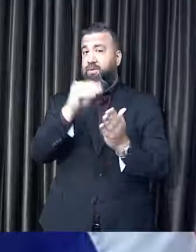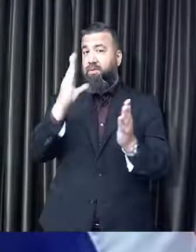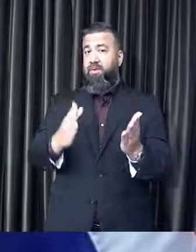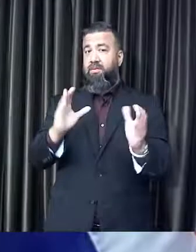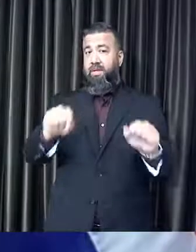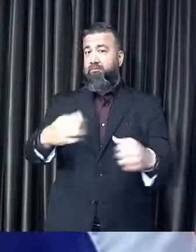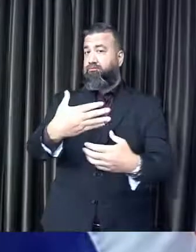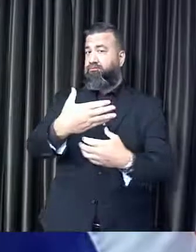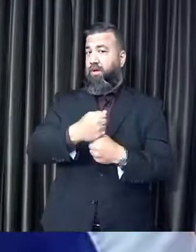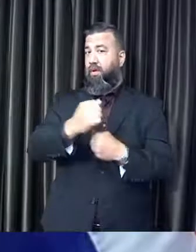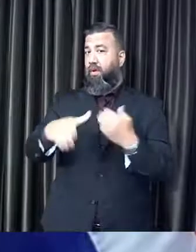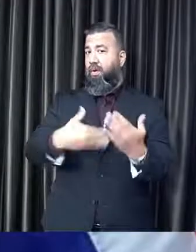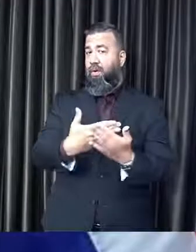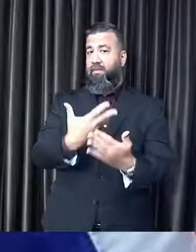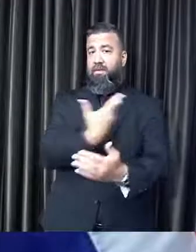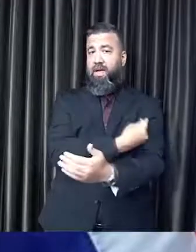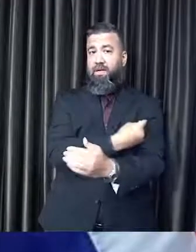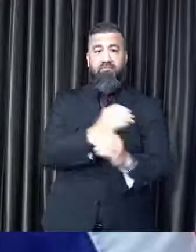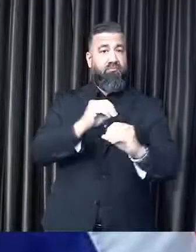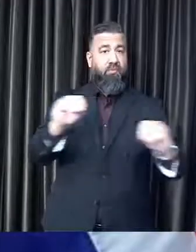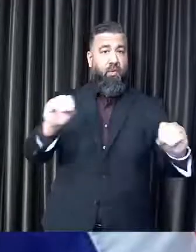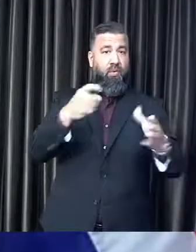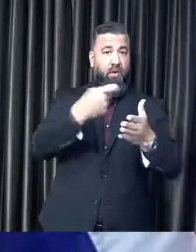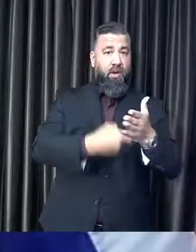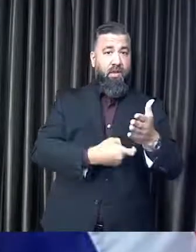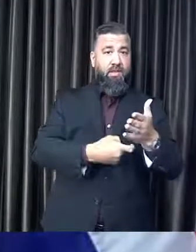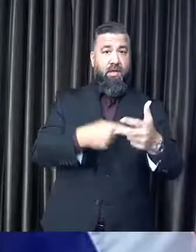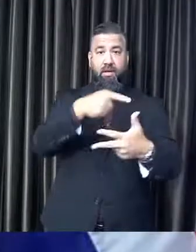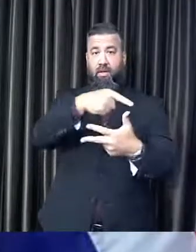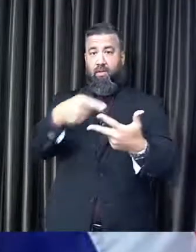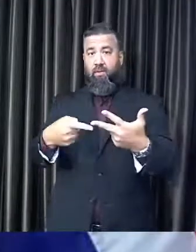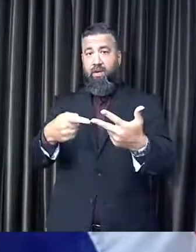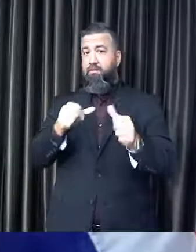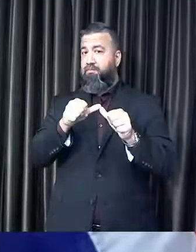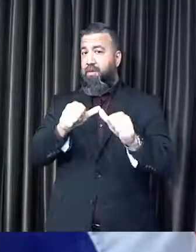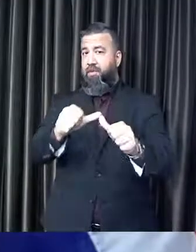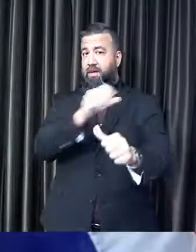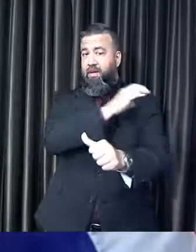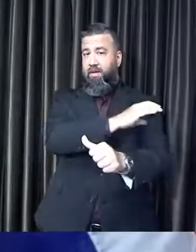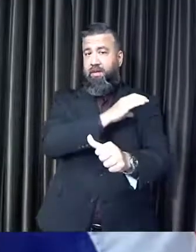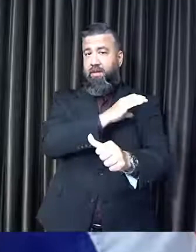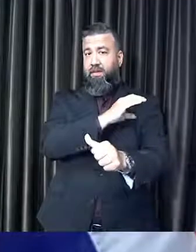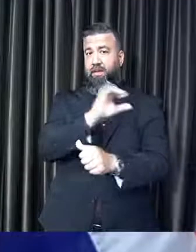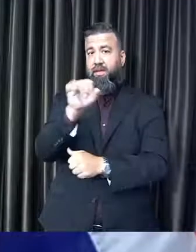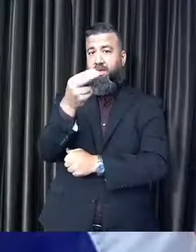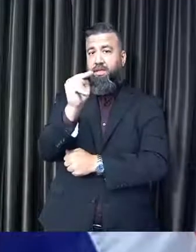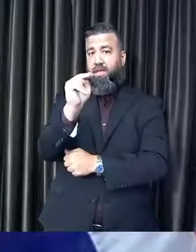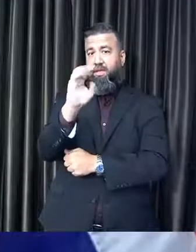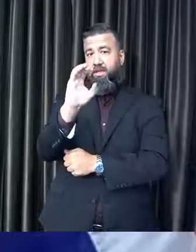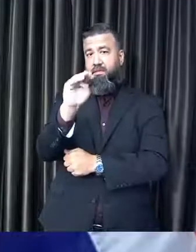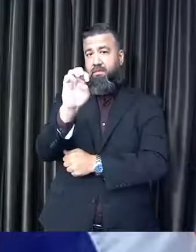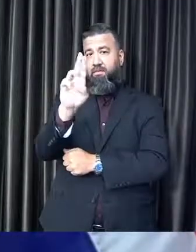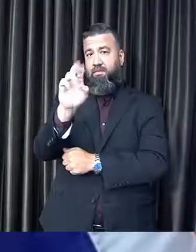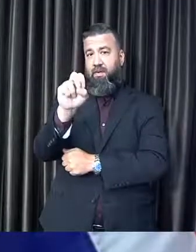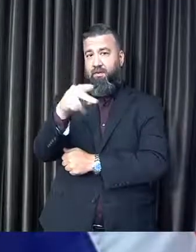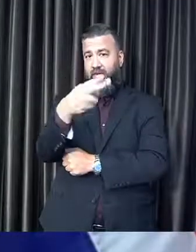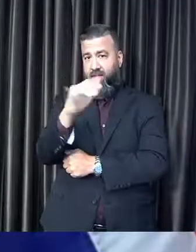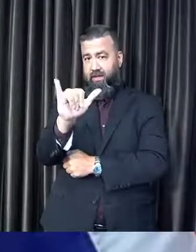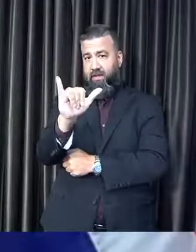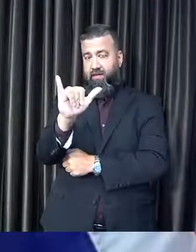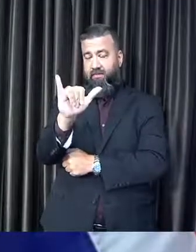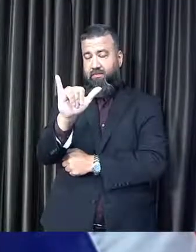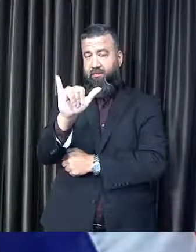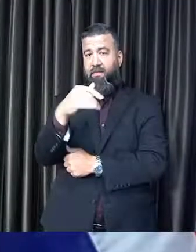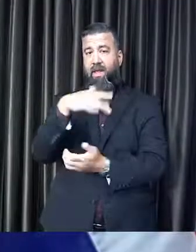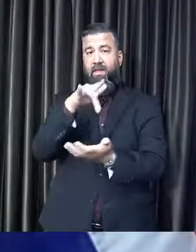all of their shots with no cost to them at our 3 permanent clinics: the John C. Murphy Health Center in Berkeley, the North